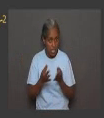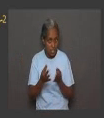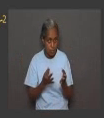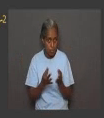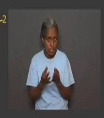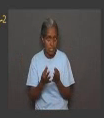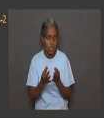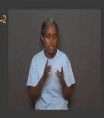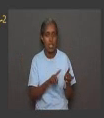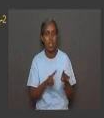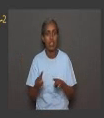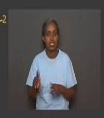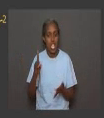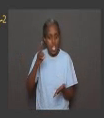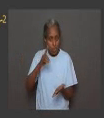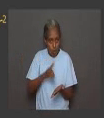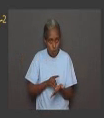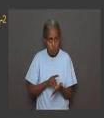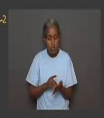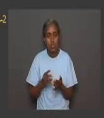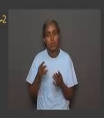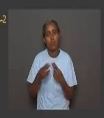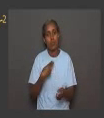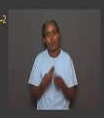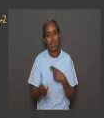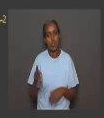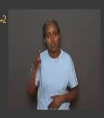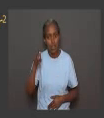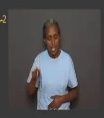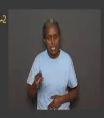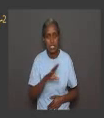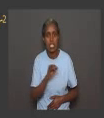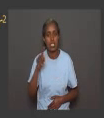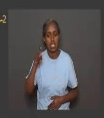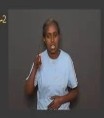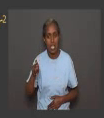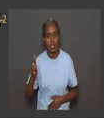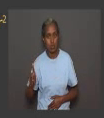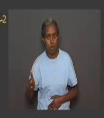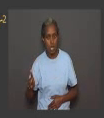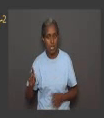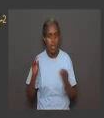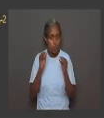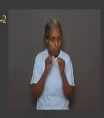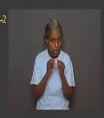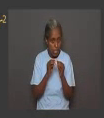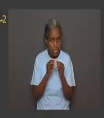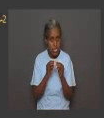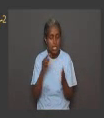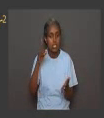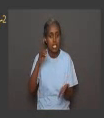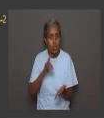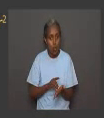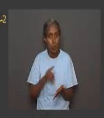expressed as the dot product of x and x1 plus the